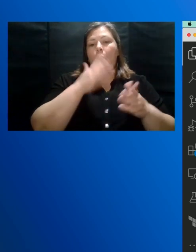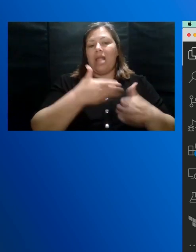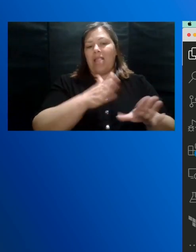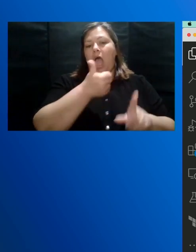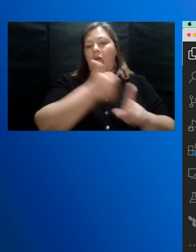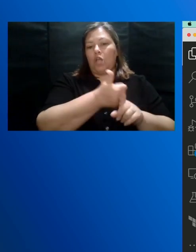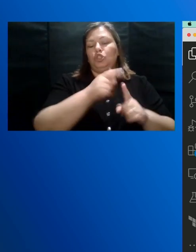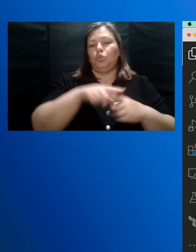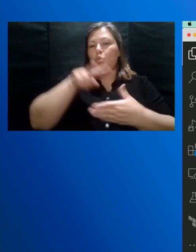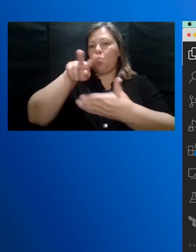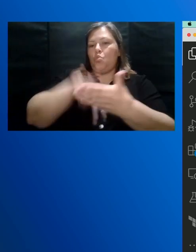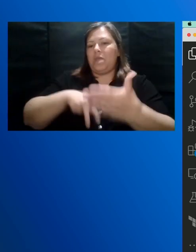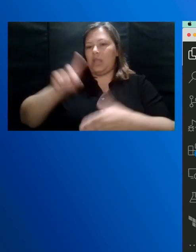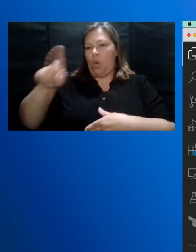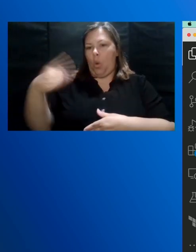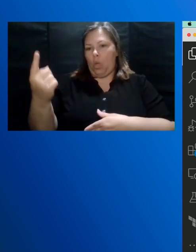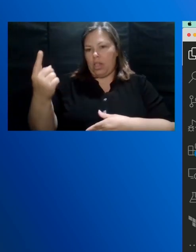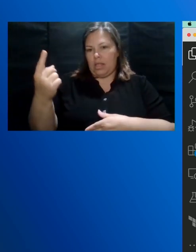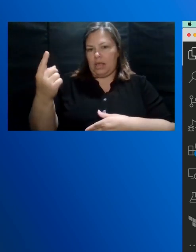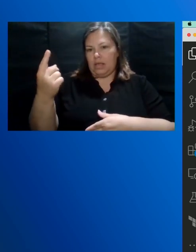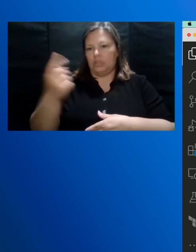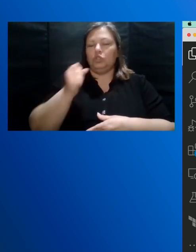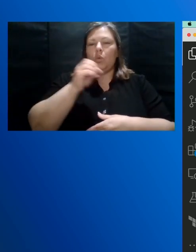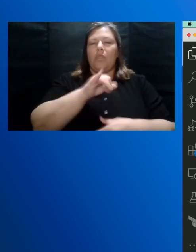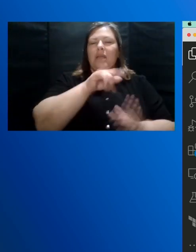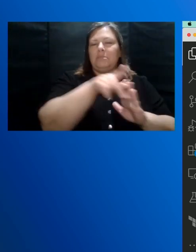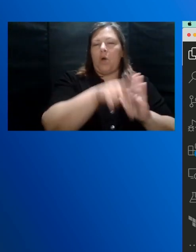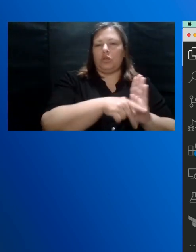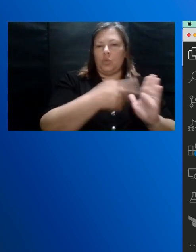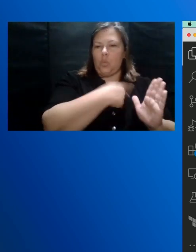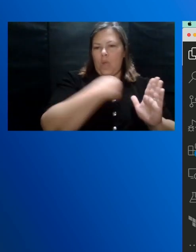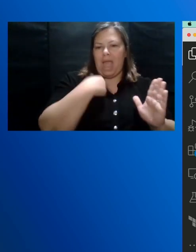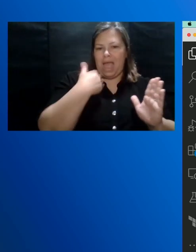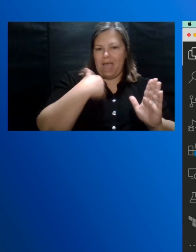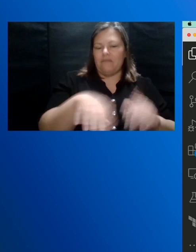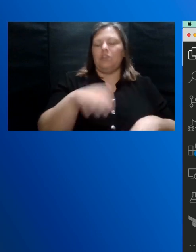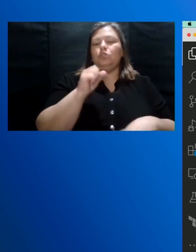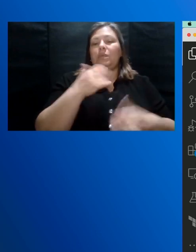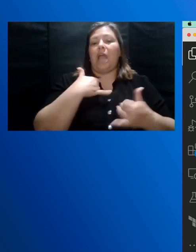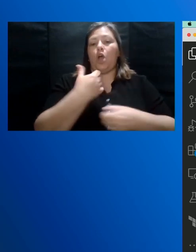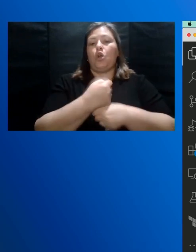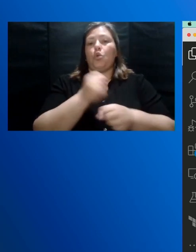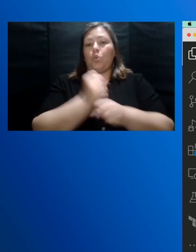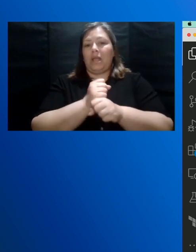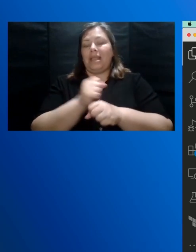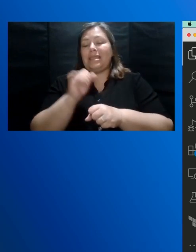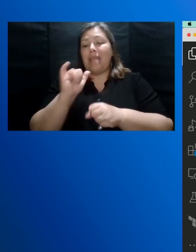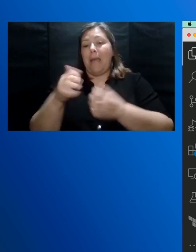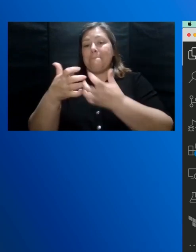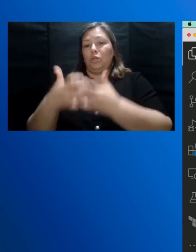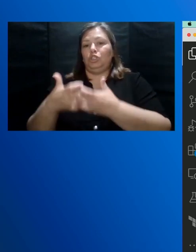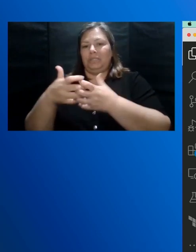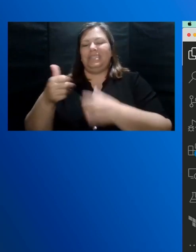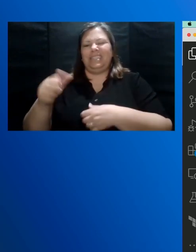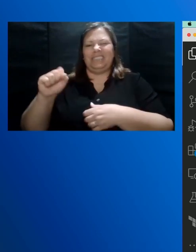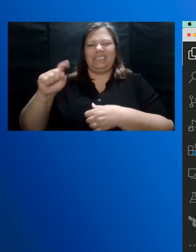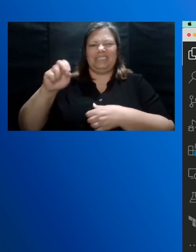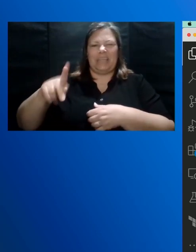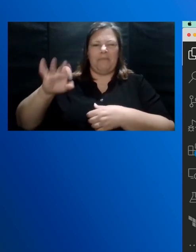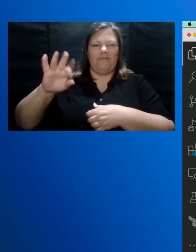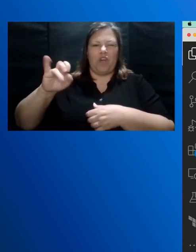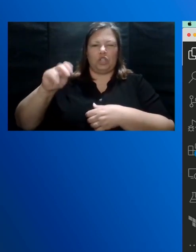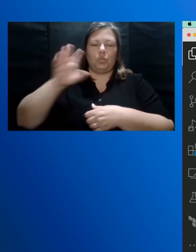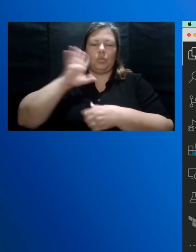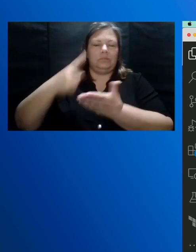only. And these are pre-built policies that we have. Finally, I'm creating a state machine, which is a step function. And we'll climb into that a little